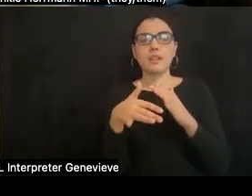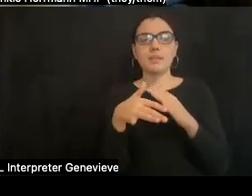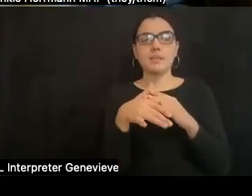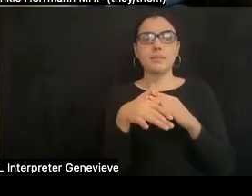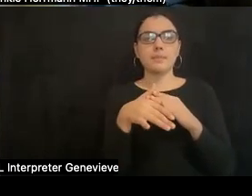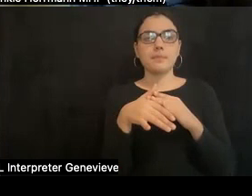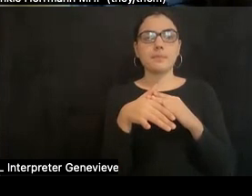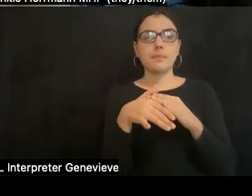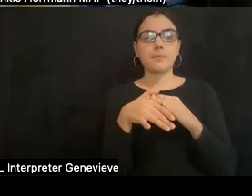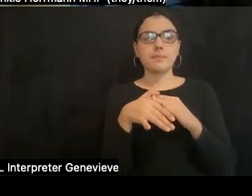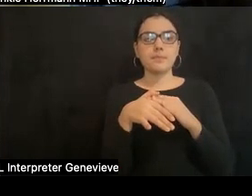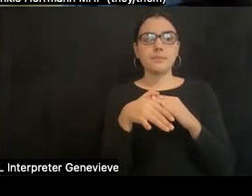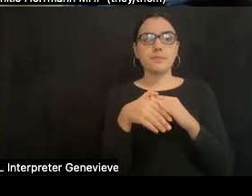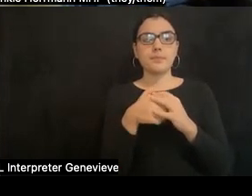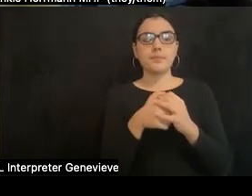go back here.